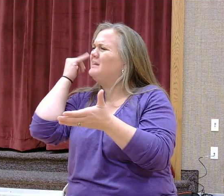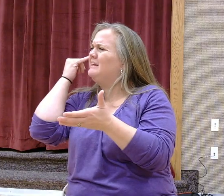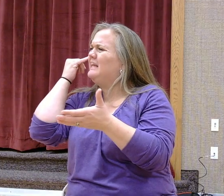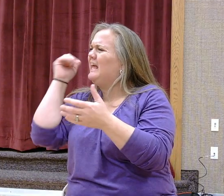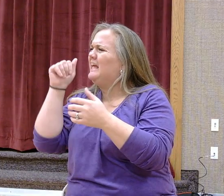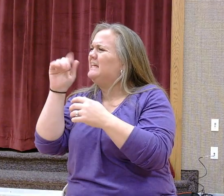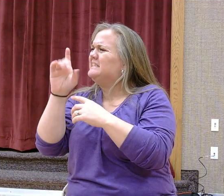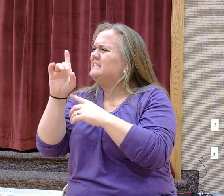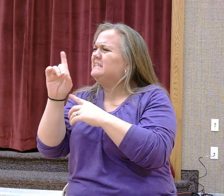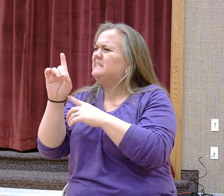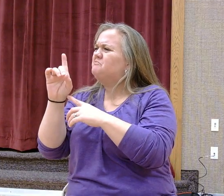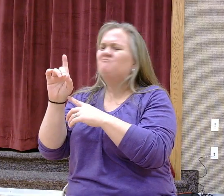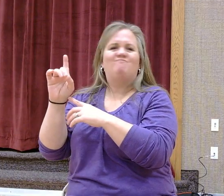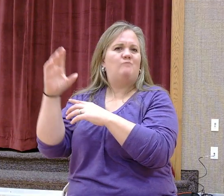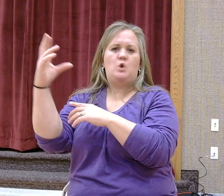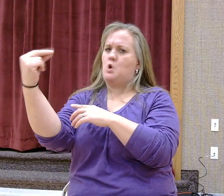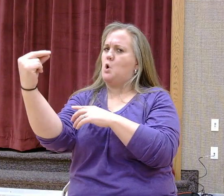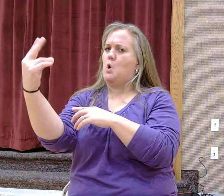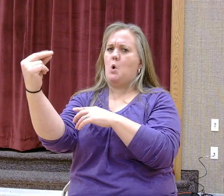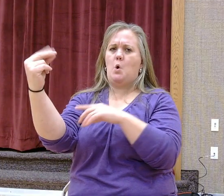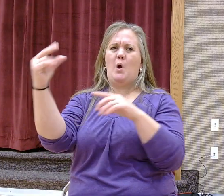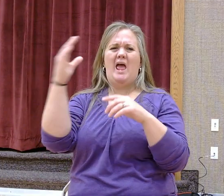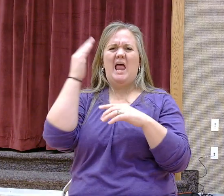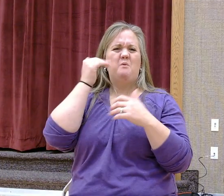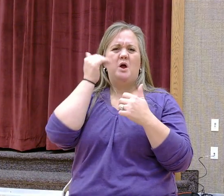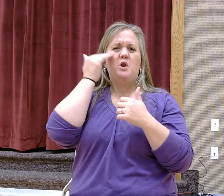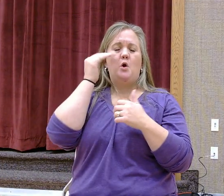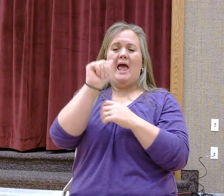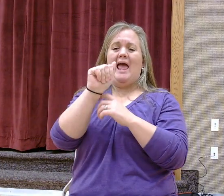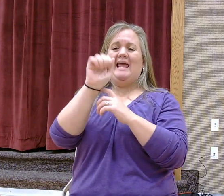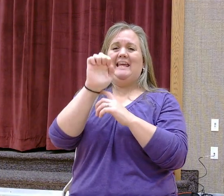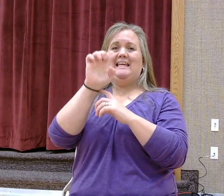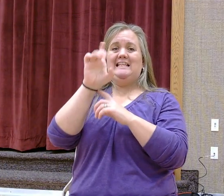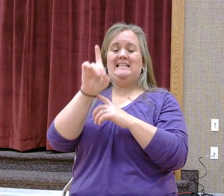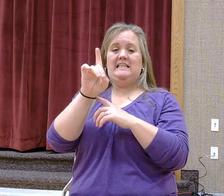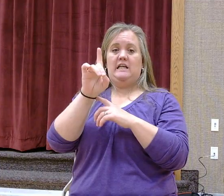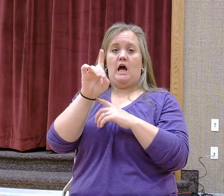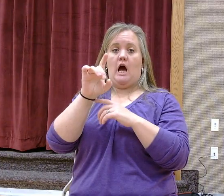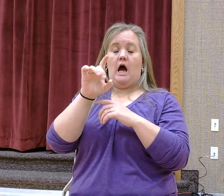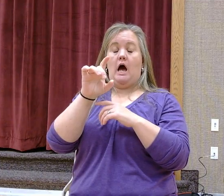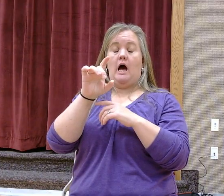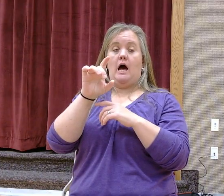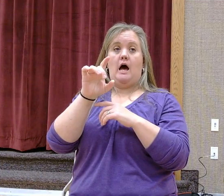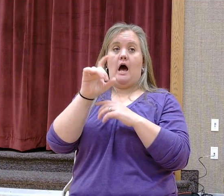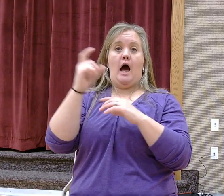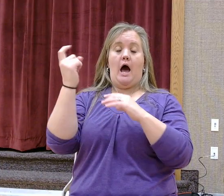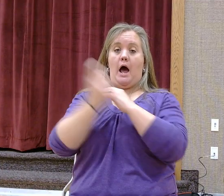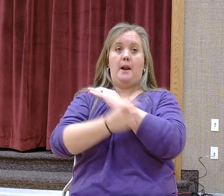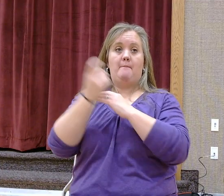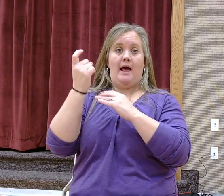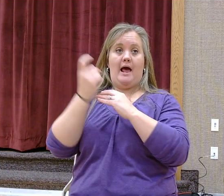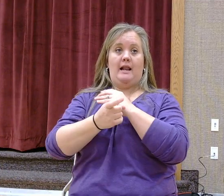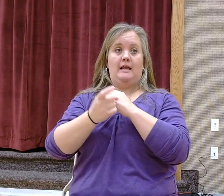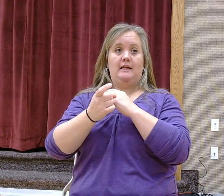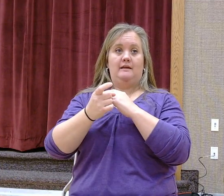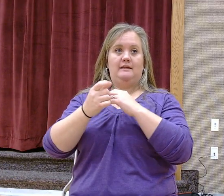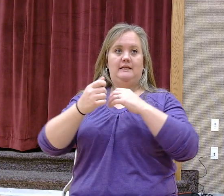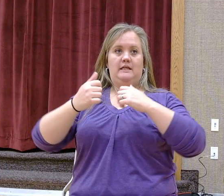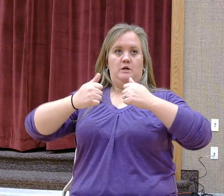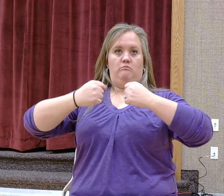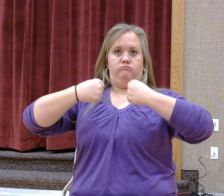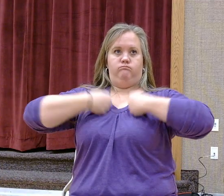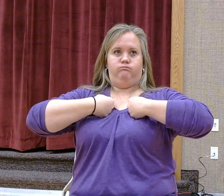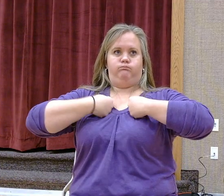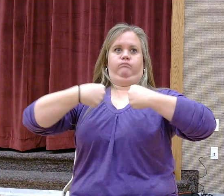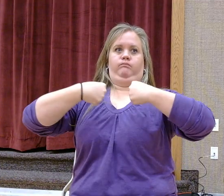hospital. So everybody know what an AED is, automated external defibrillator, okay, which is it's a